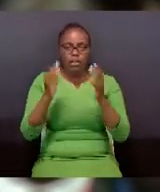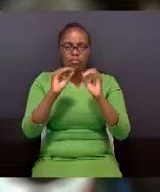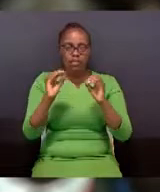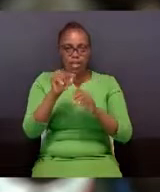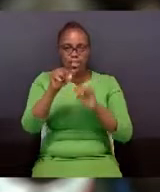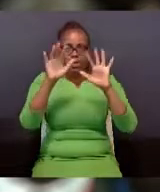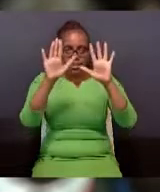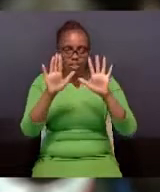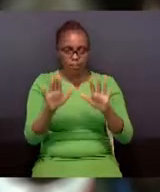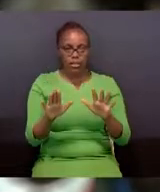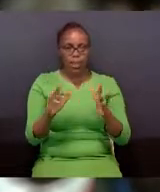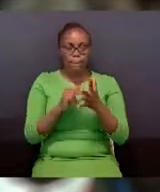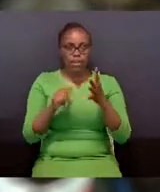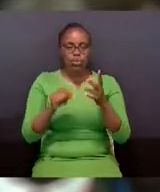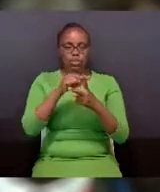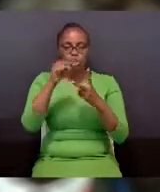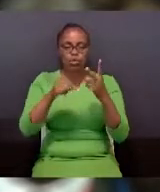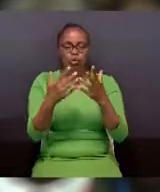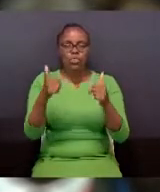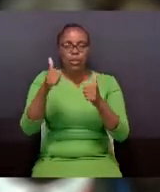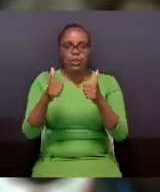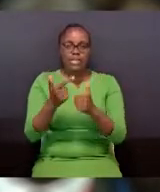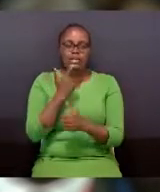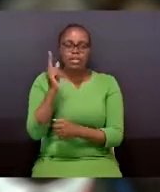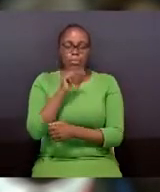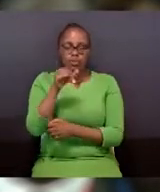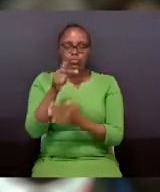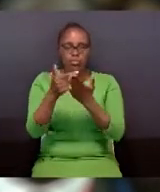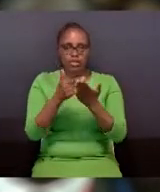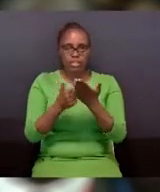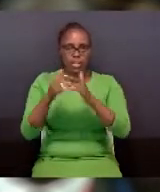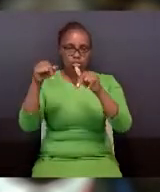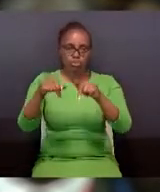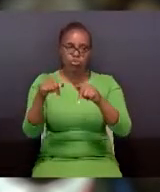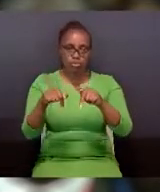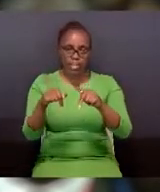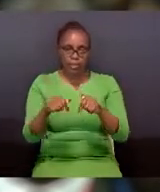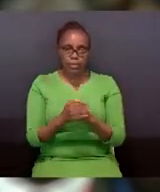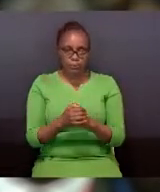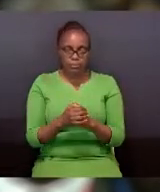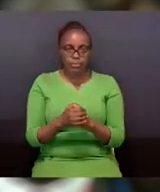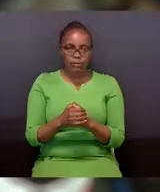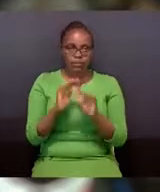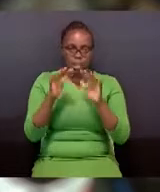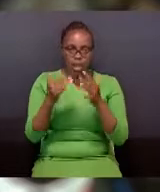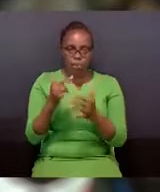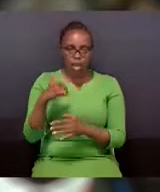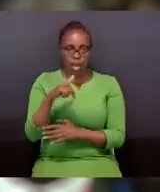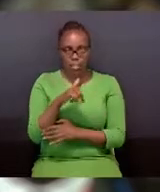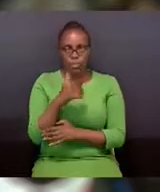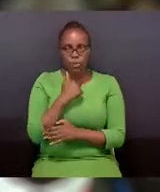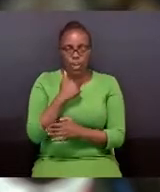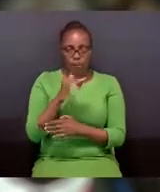is important. So two things that I take from the discussion today in terms of how we go